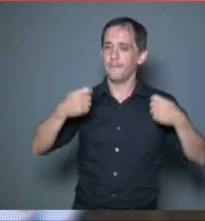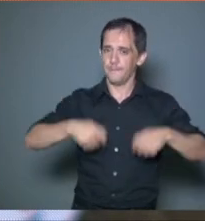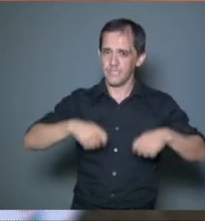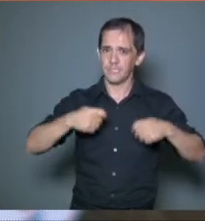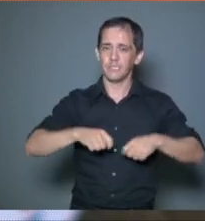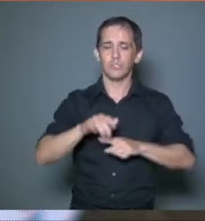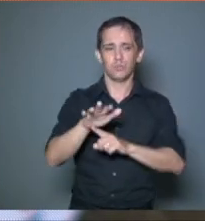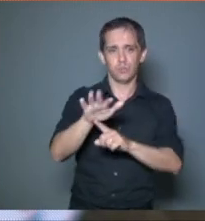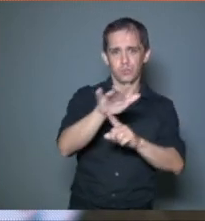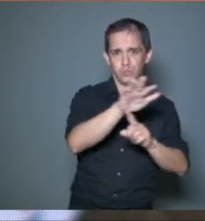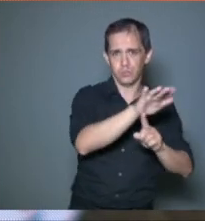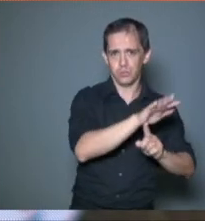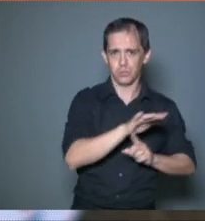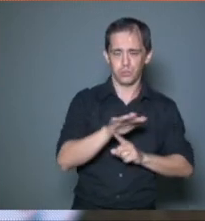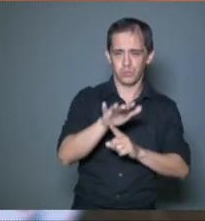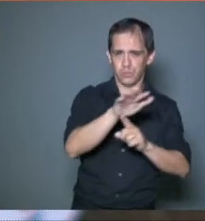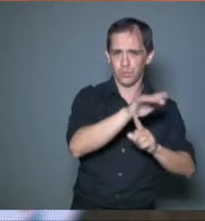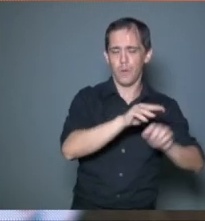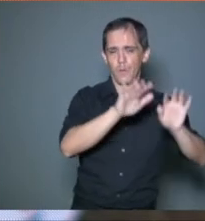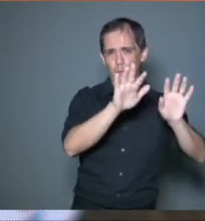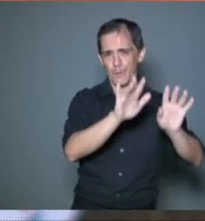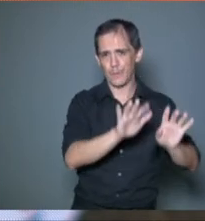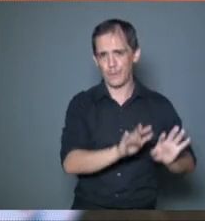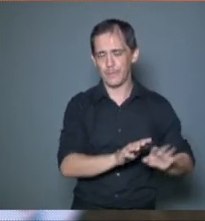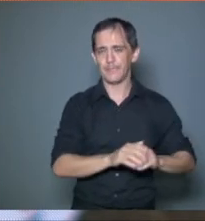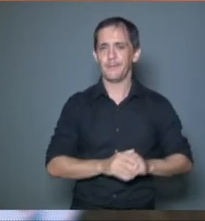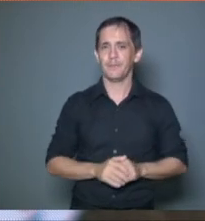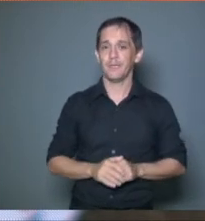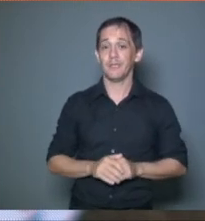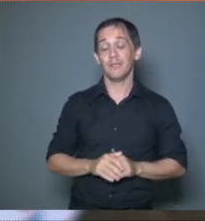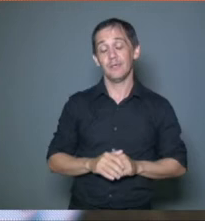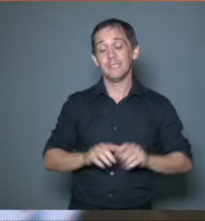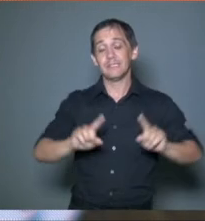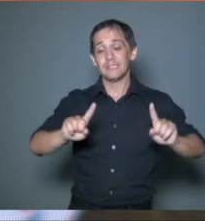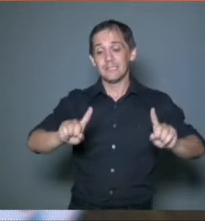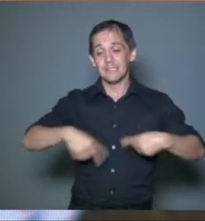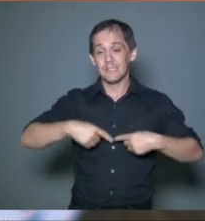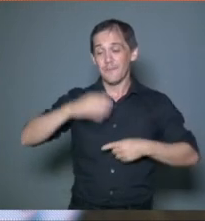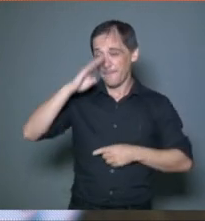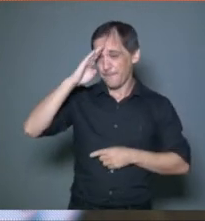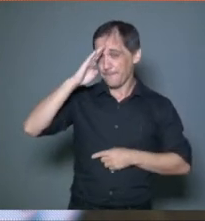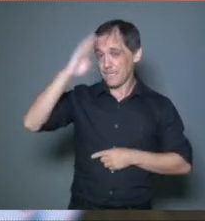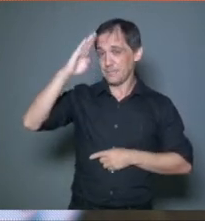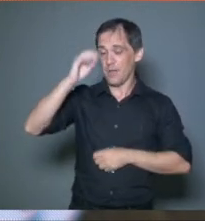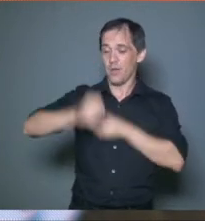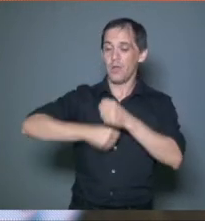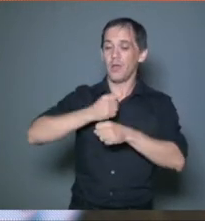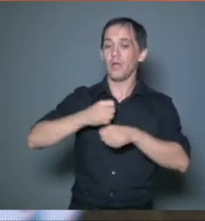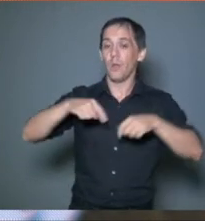we depend on nitrogen every year. So this is the main challenge, I think, this year.